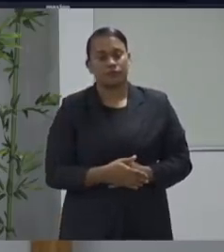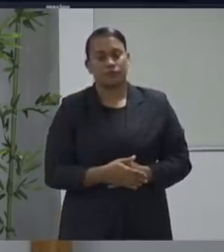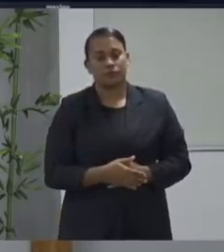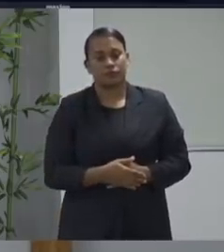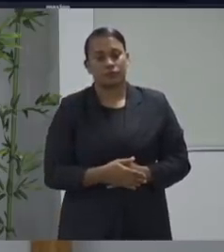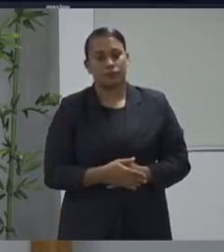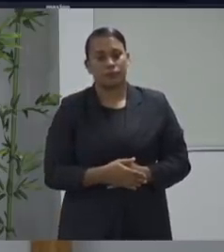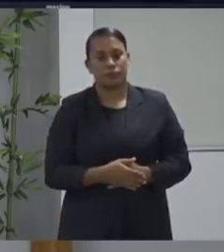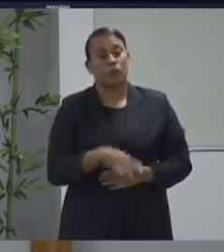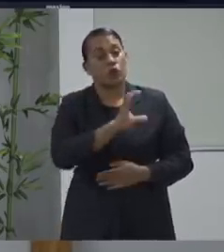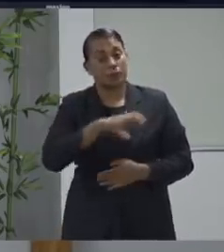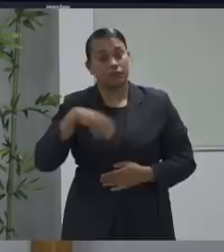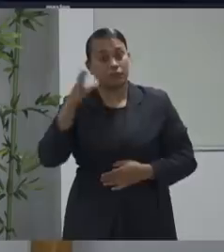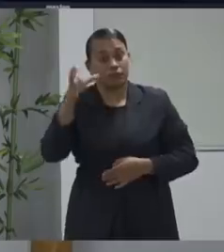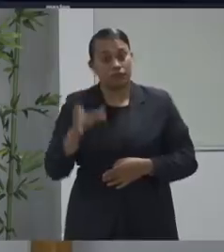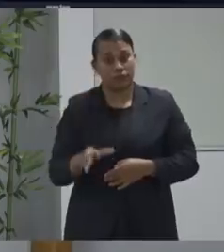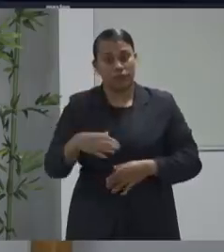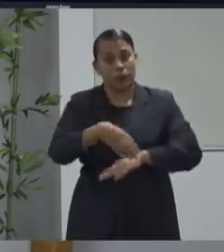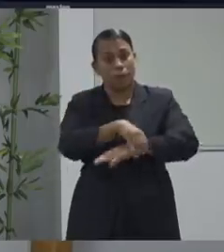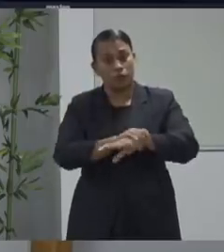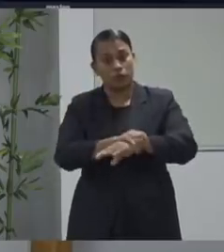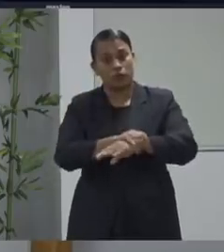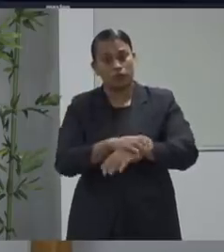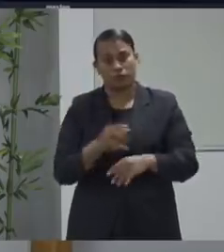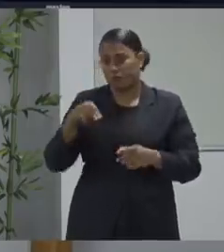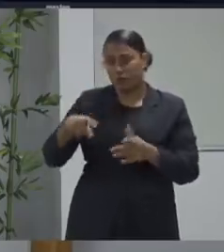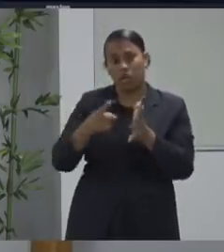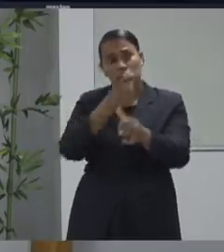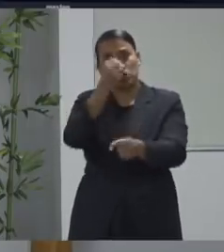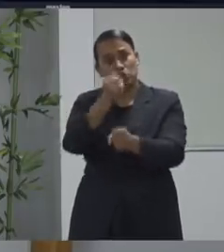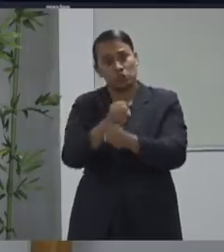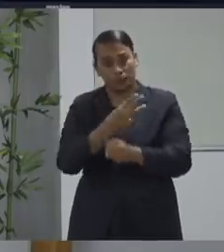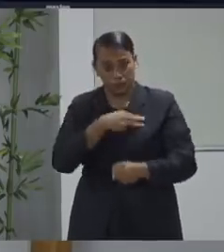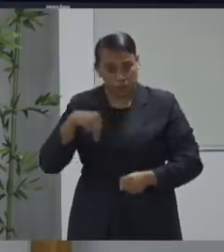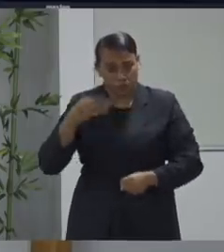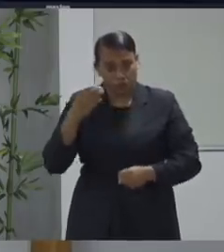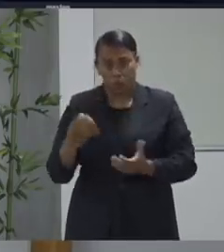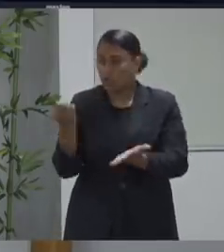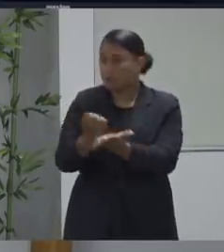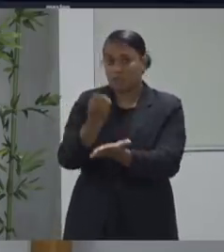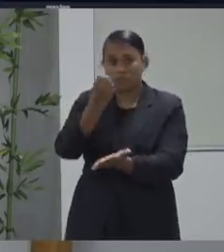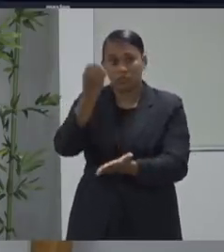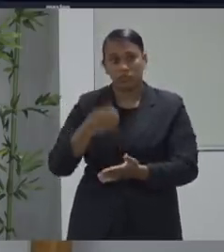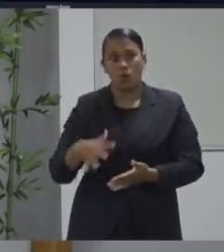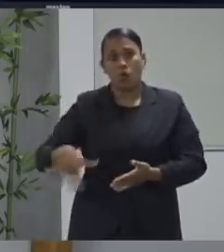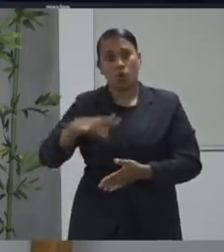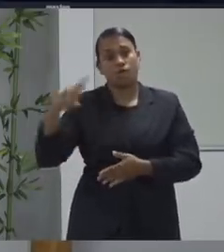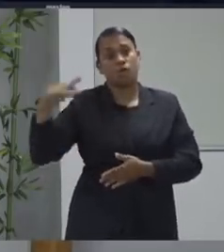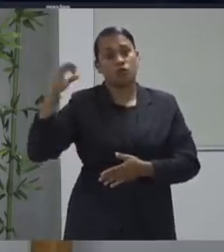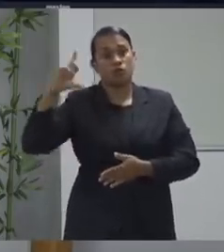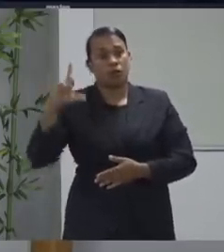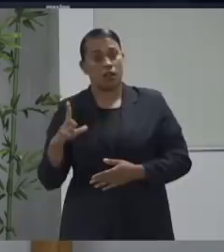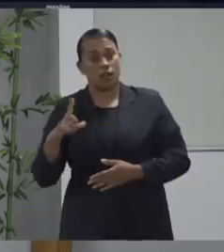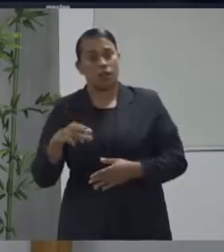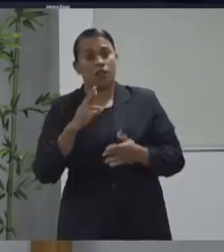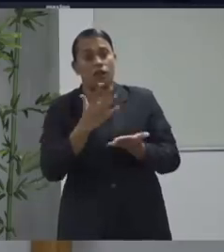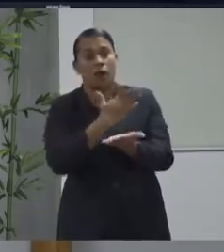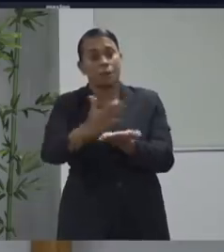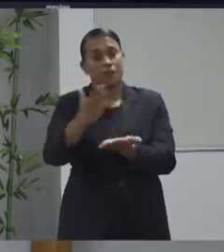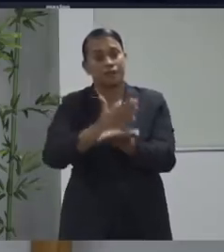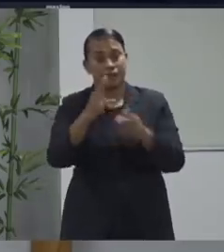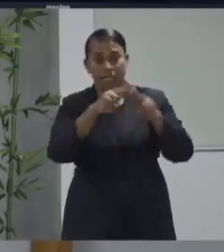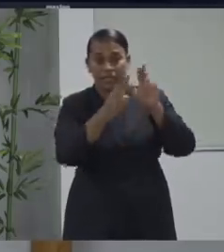the Commissioner of Police, Attorney General and Minister of Economy, and the officials from FNPF, who will be going into